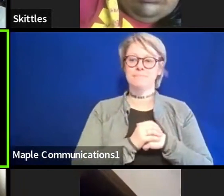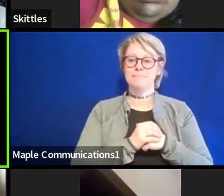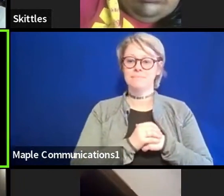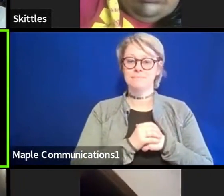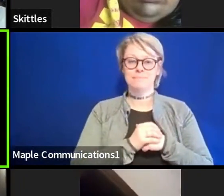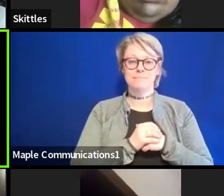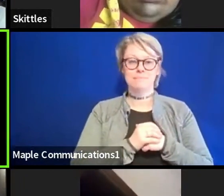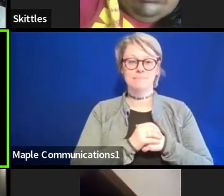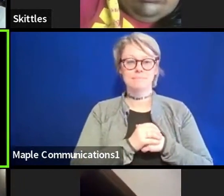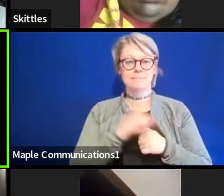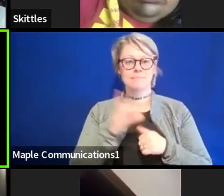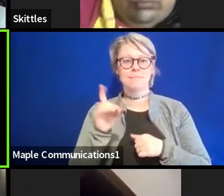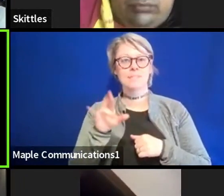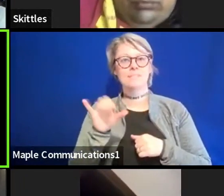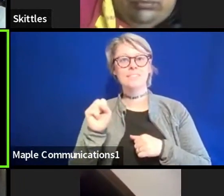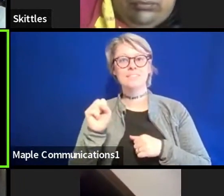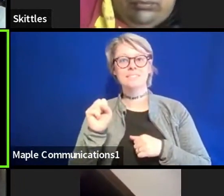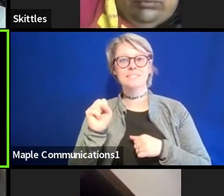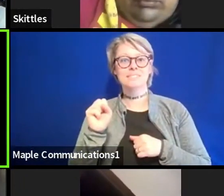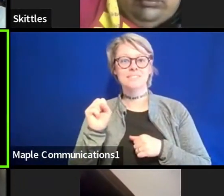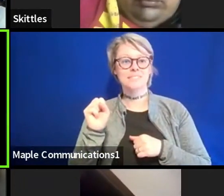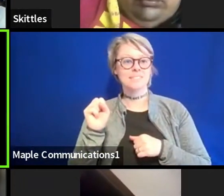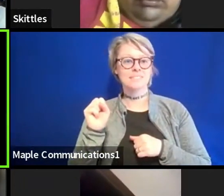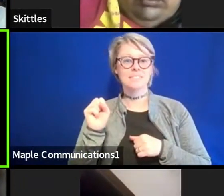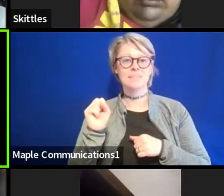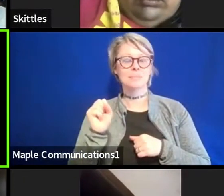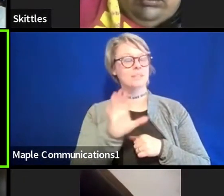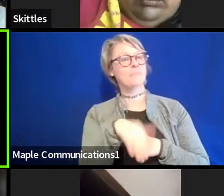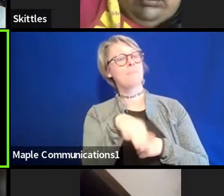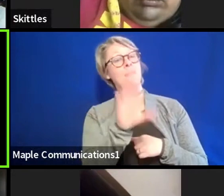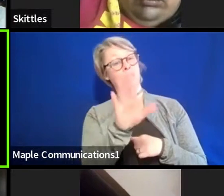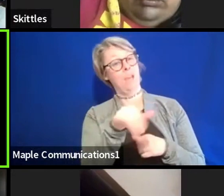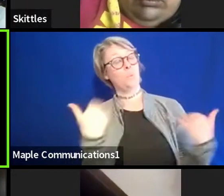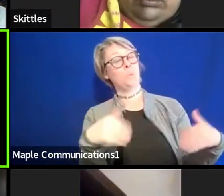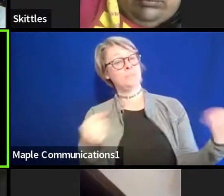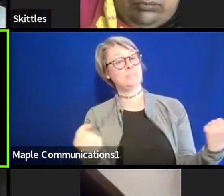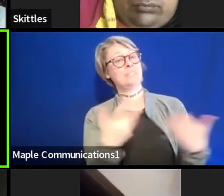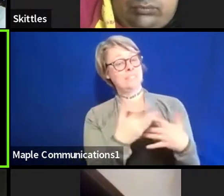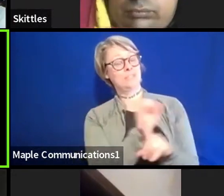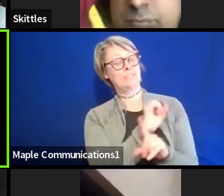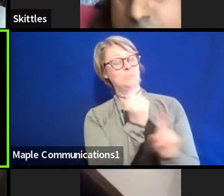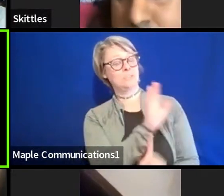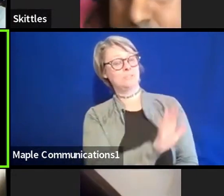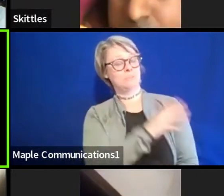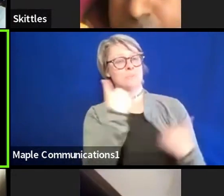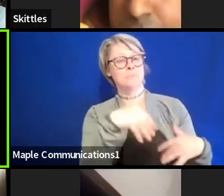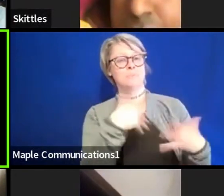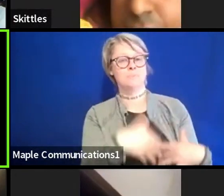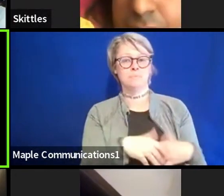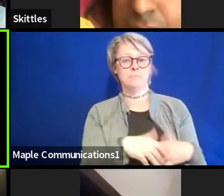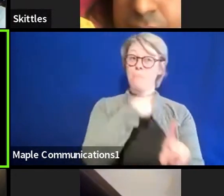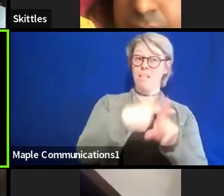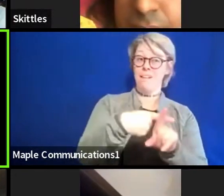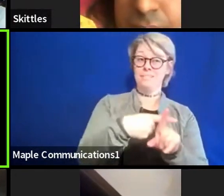Can I just ask Tara, like, that is a really scary situation, especially like